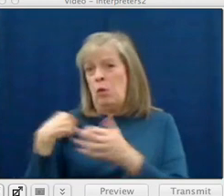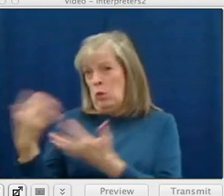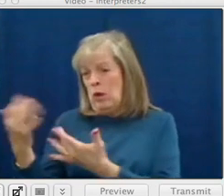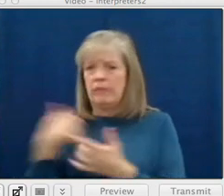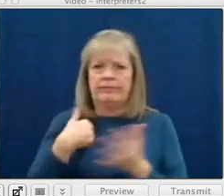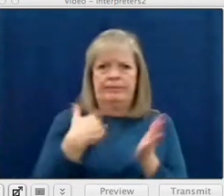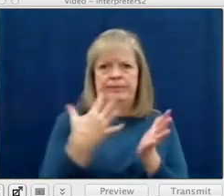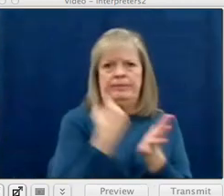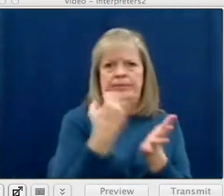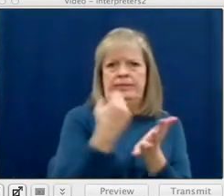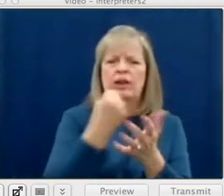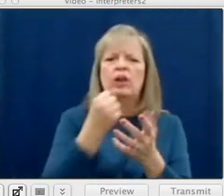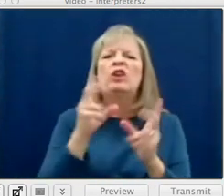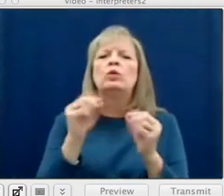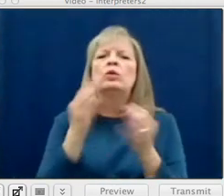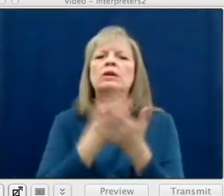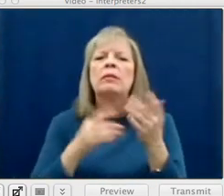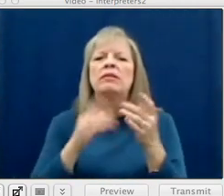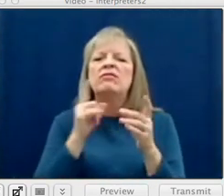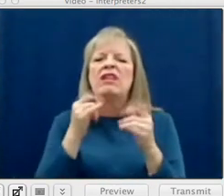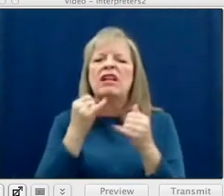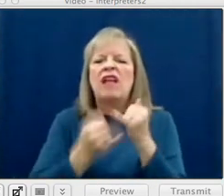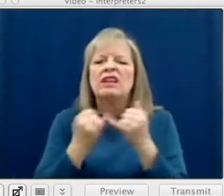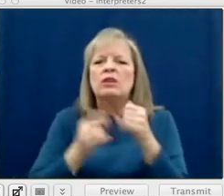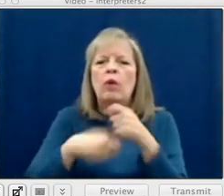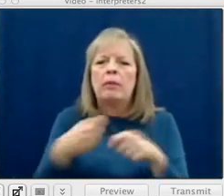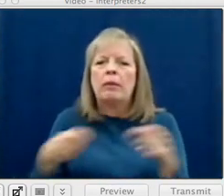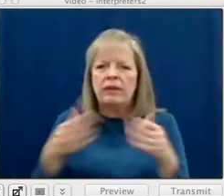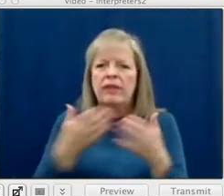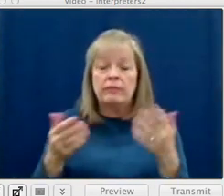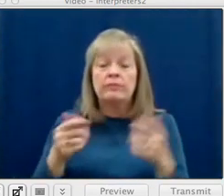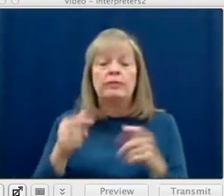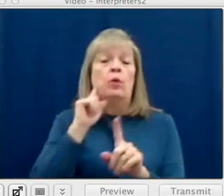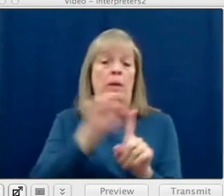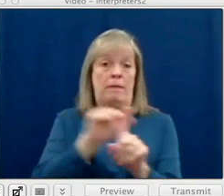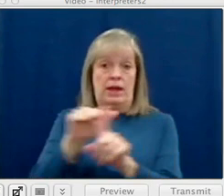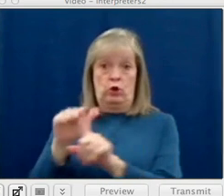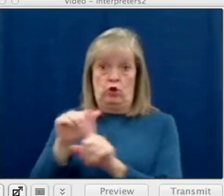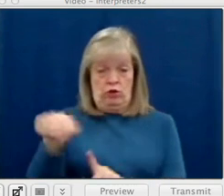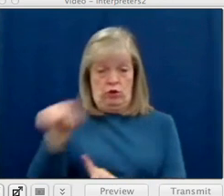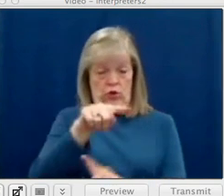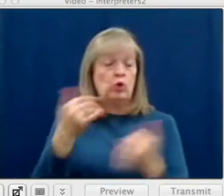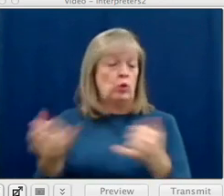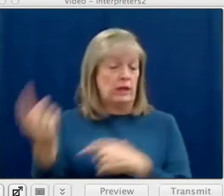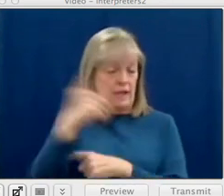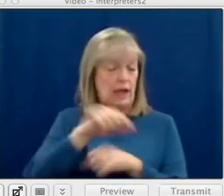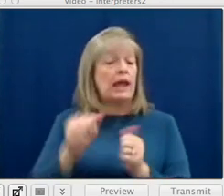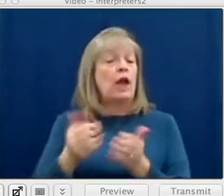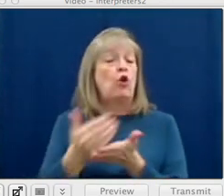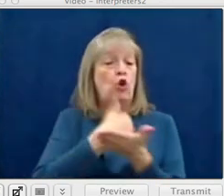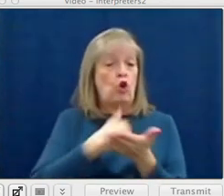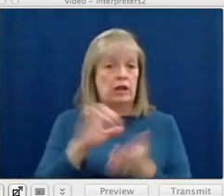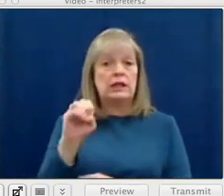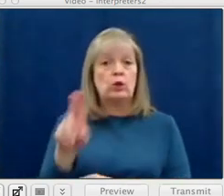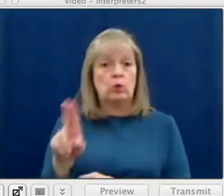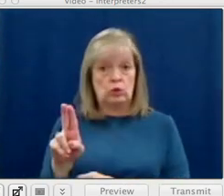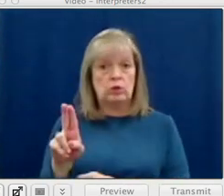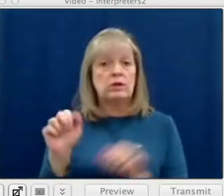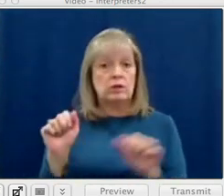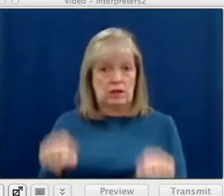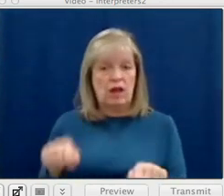some wrap-up things for us. Just as a reminder, today you can earn CEUs.